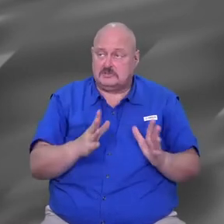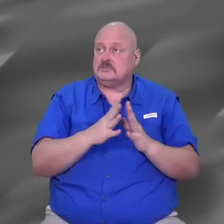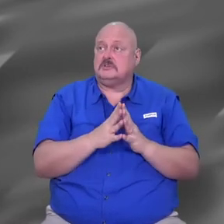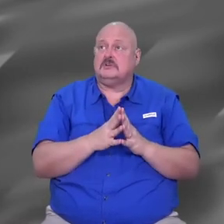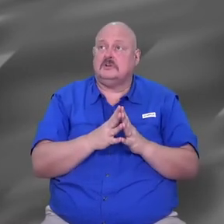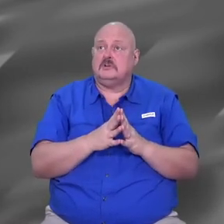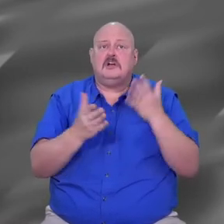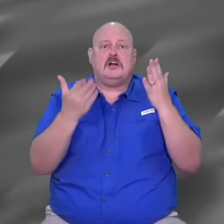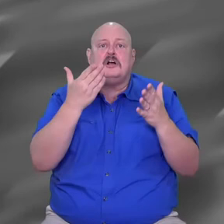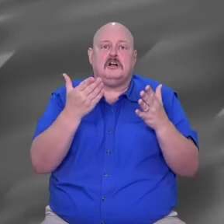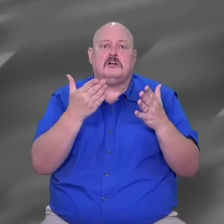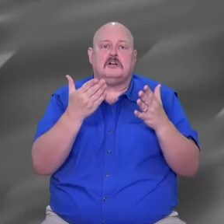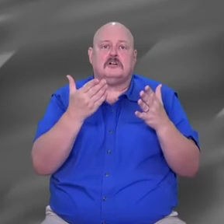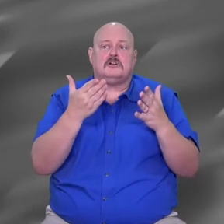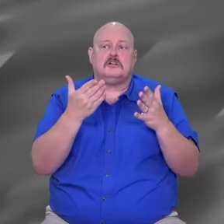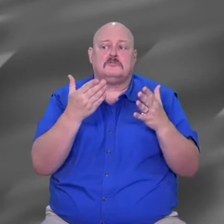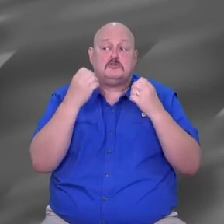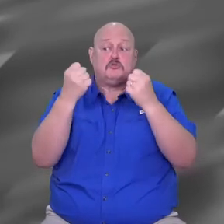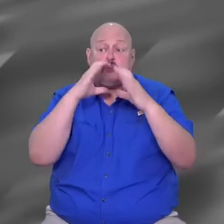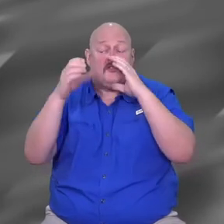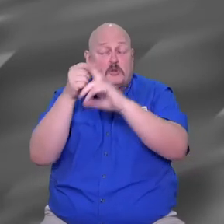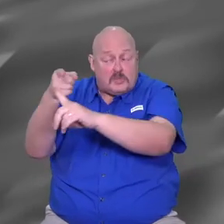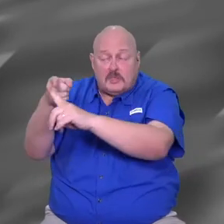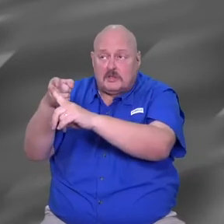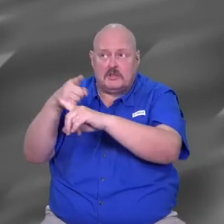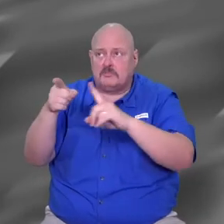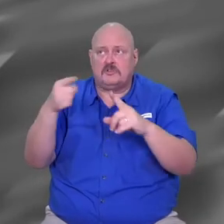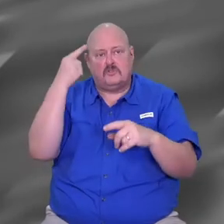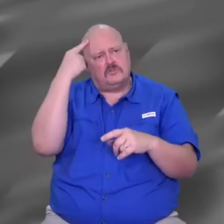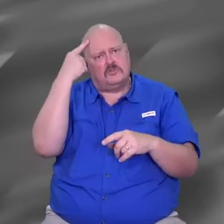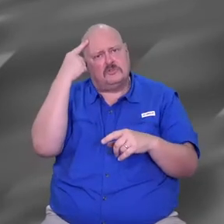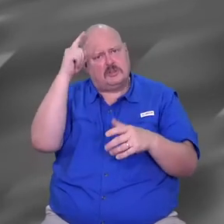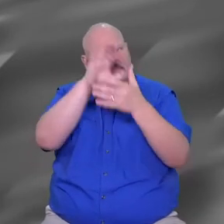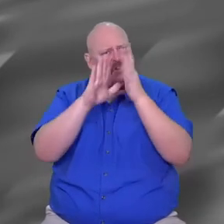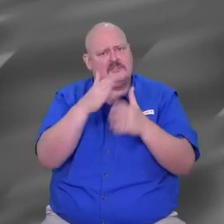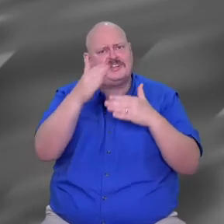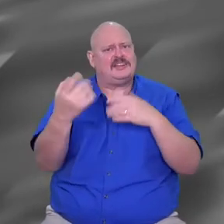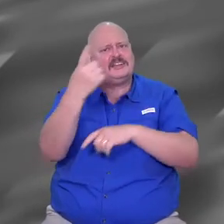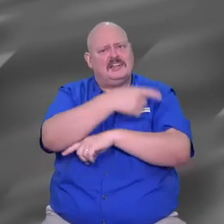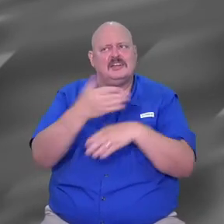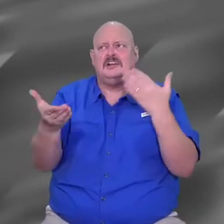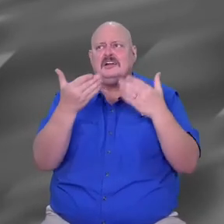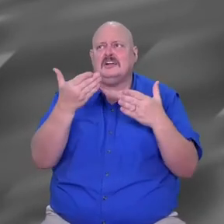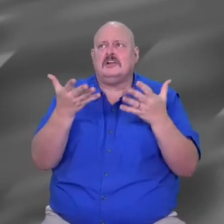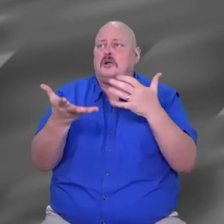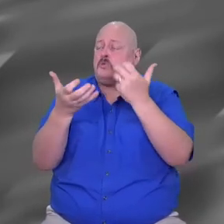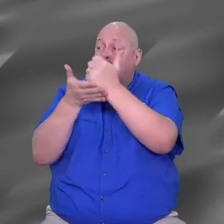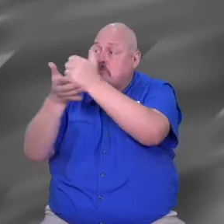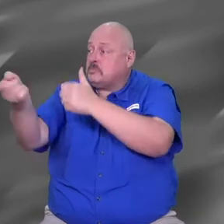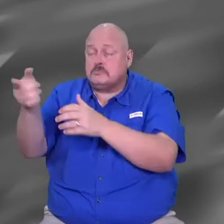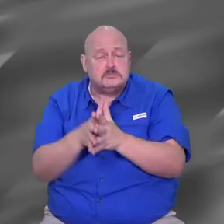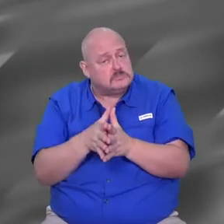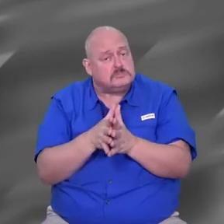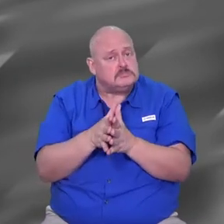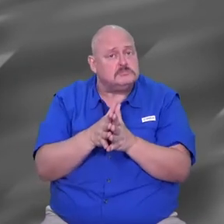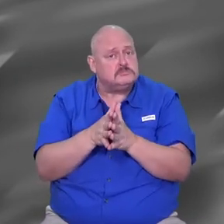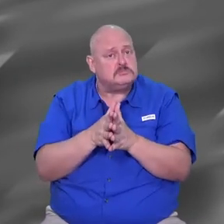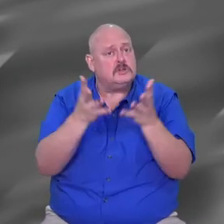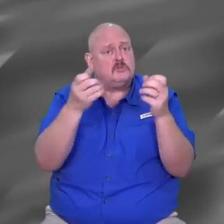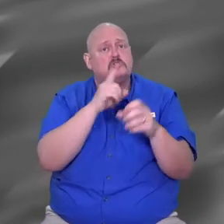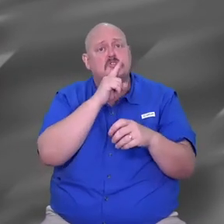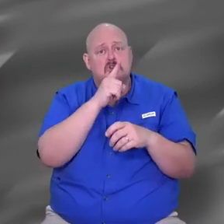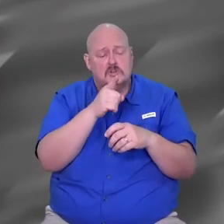You might have a stern conversation with them. But don't you think as a believer at the end of the day, you'd want to help them out? You want to make